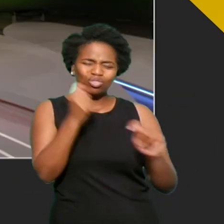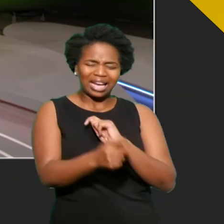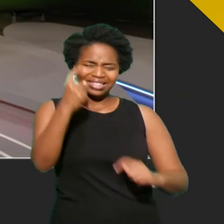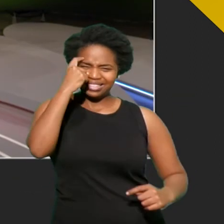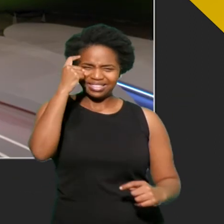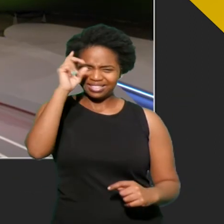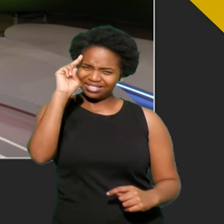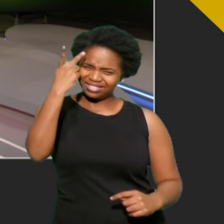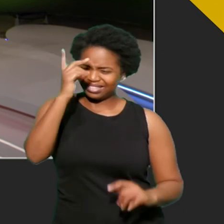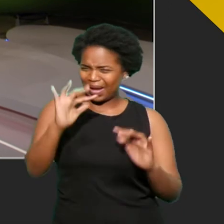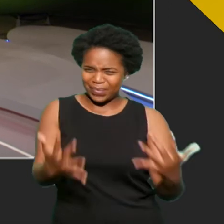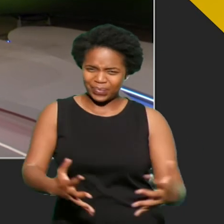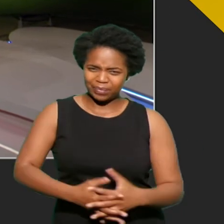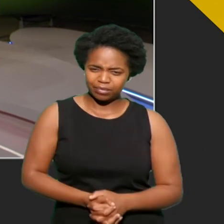structures?